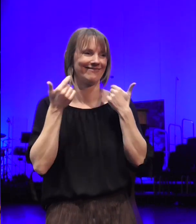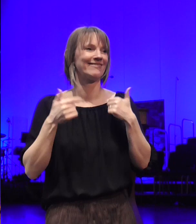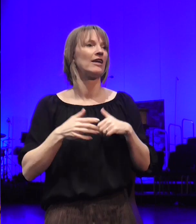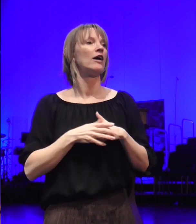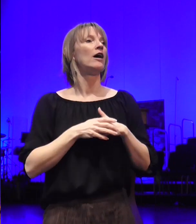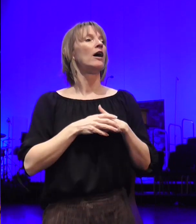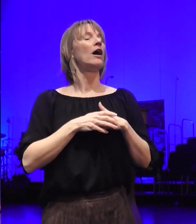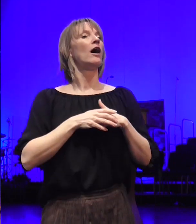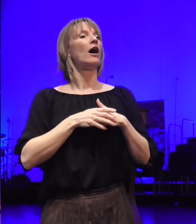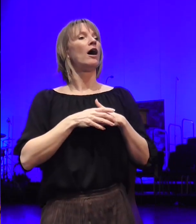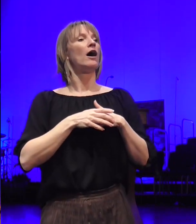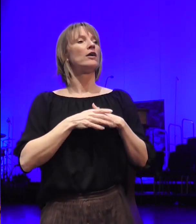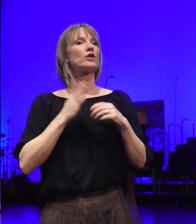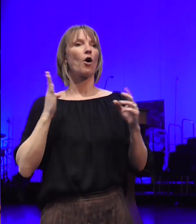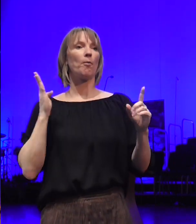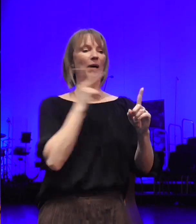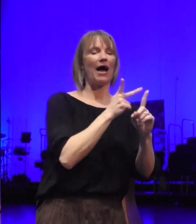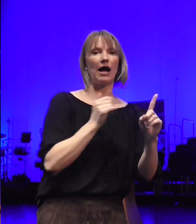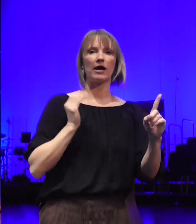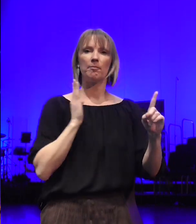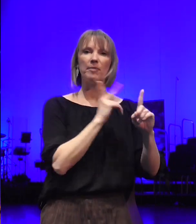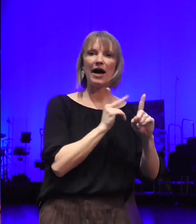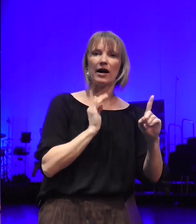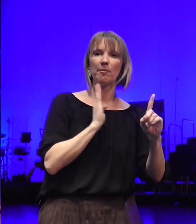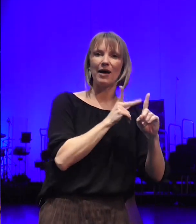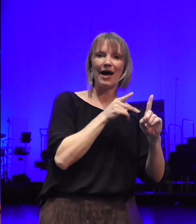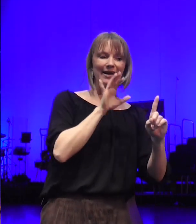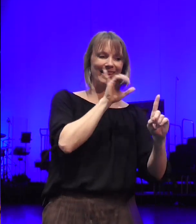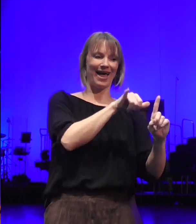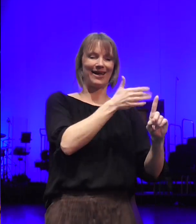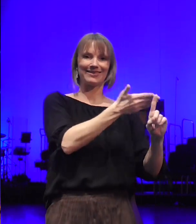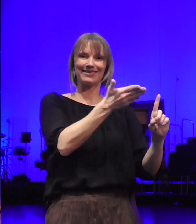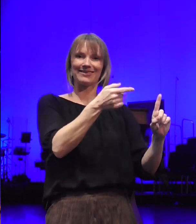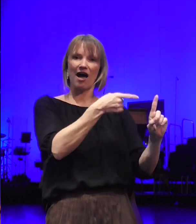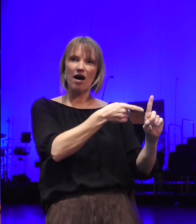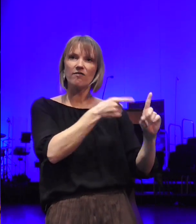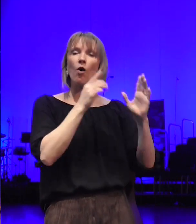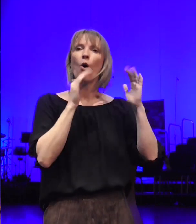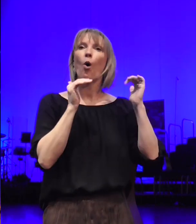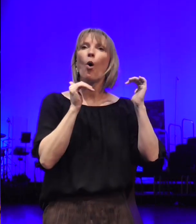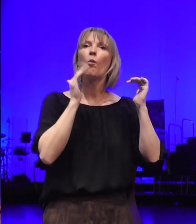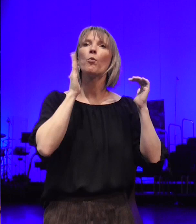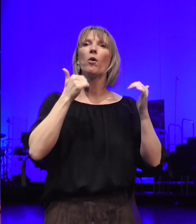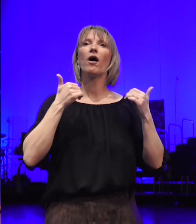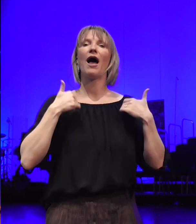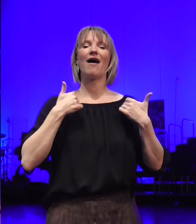To go back and back and back to that stuff in the hopes of having